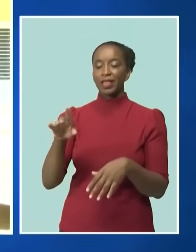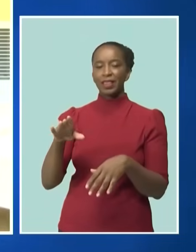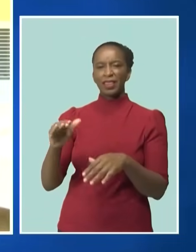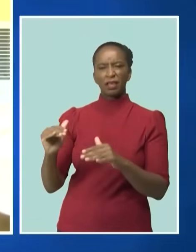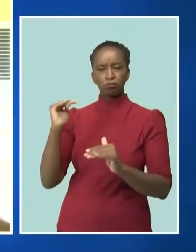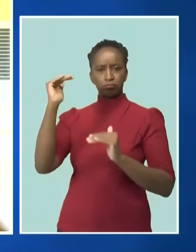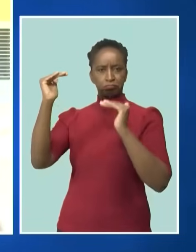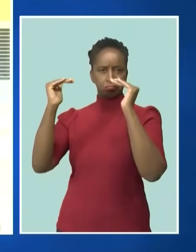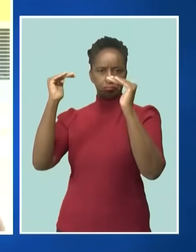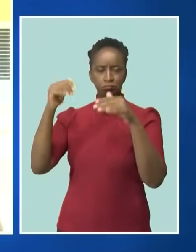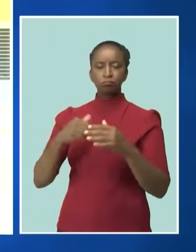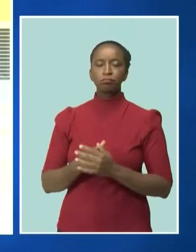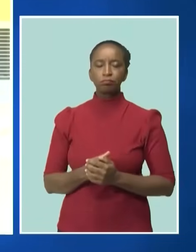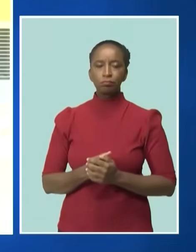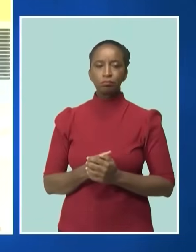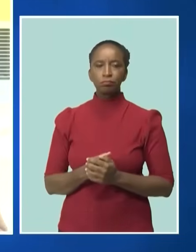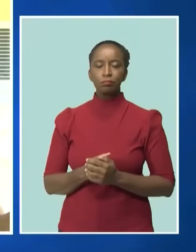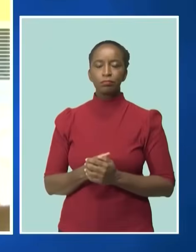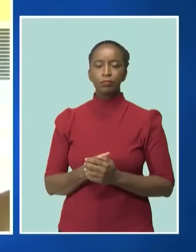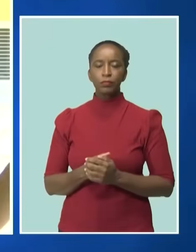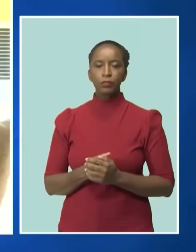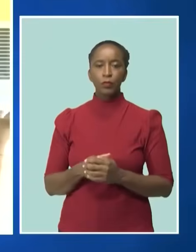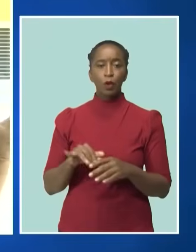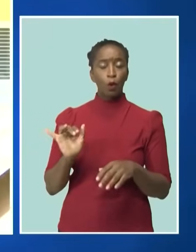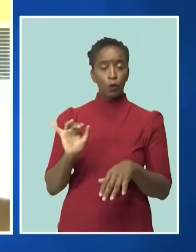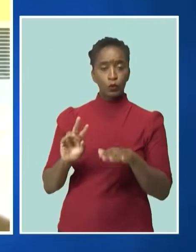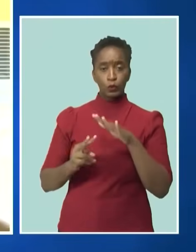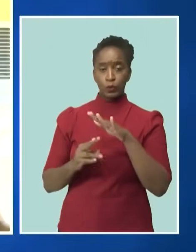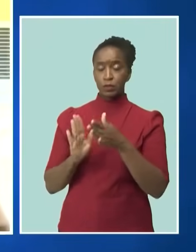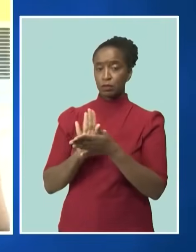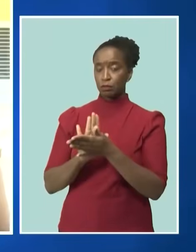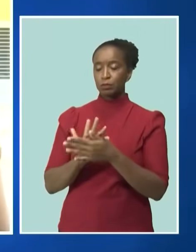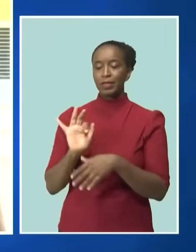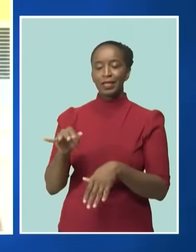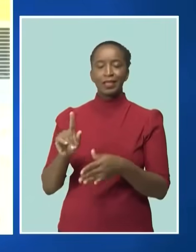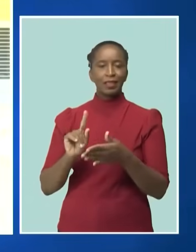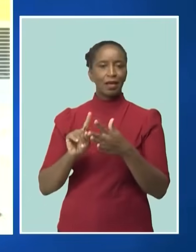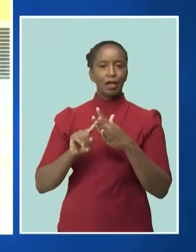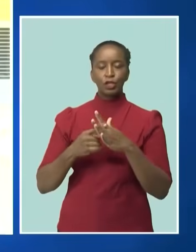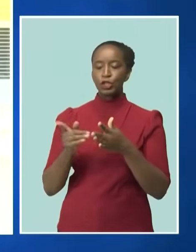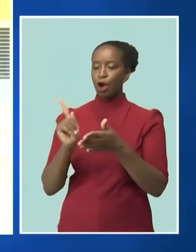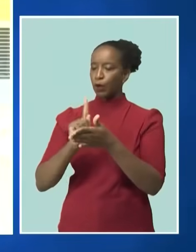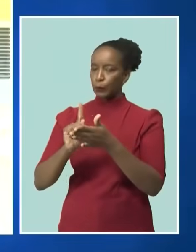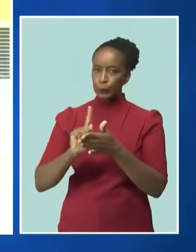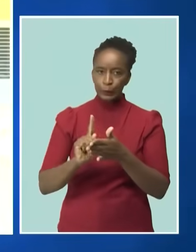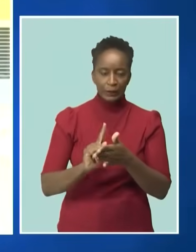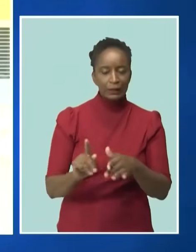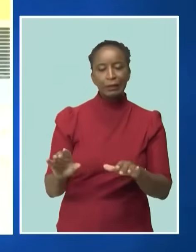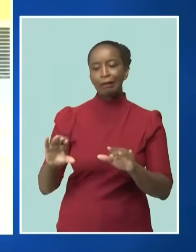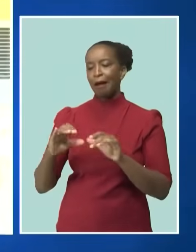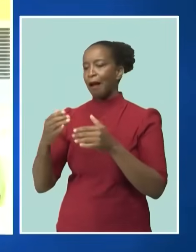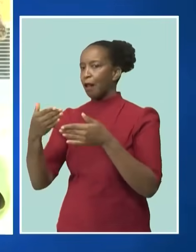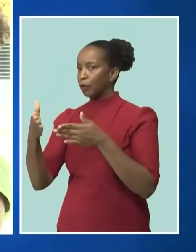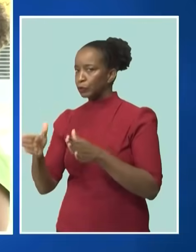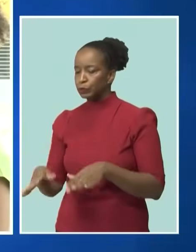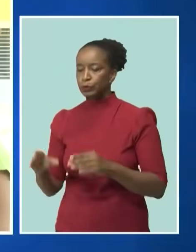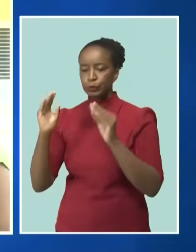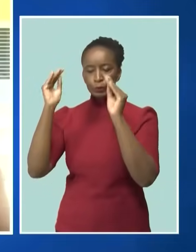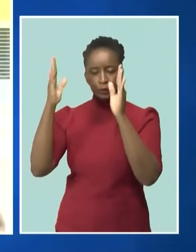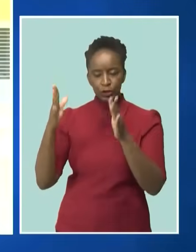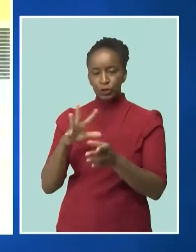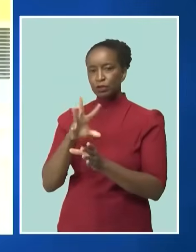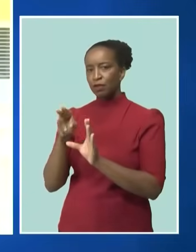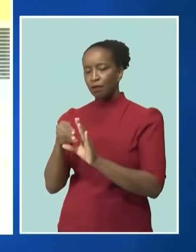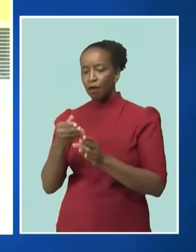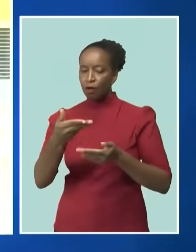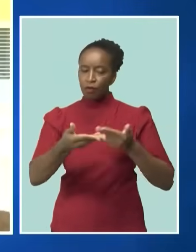our program is going to be starting weekly within the classrooms. Teachers are going to be involved. We are going to invite parents as well to come out